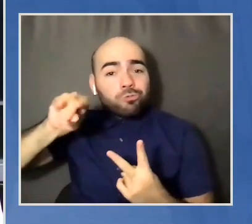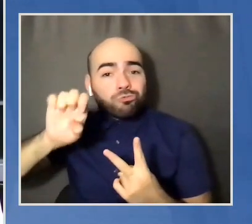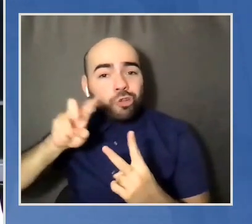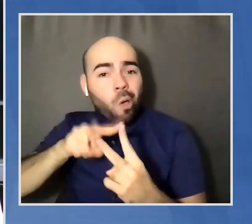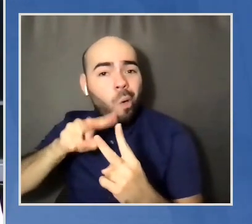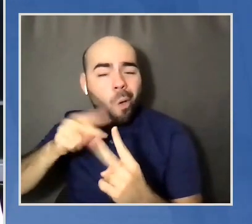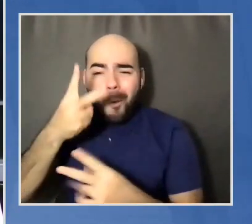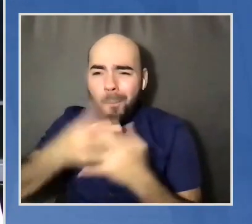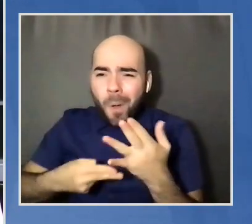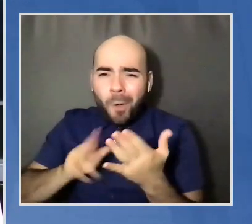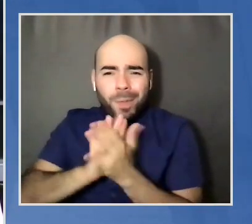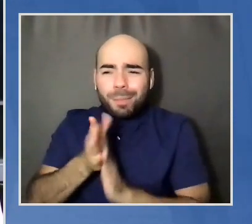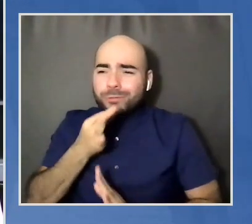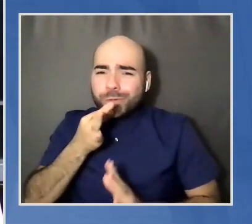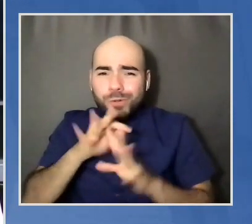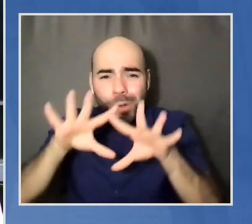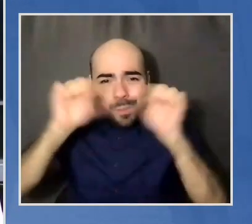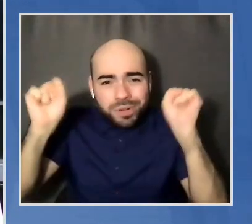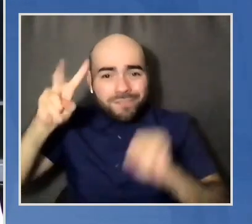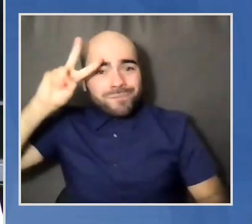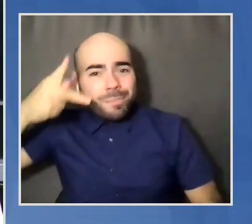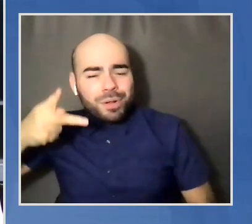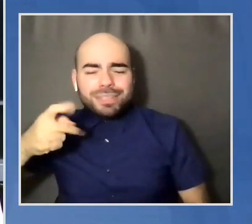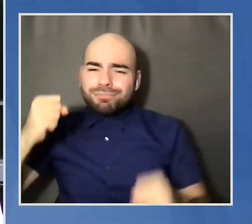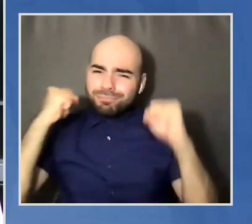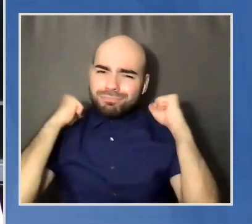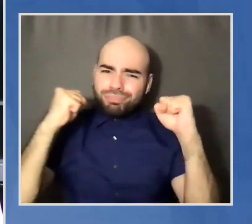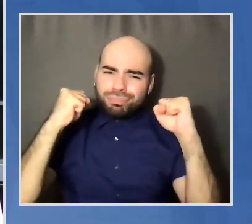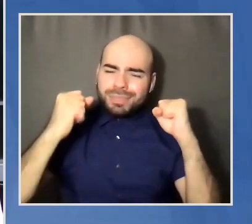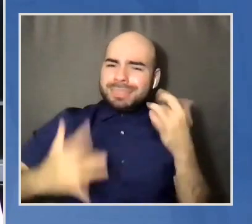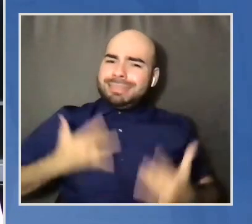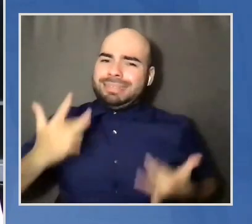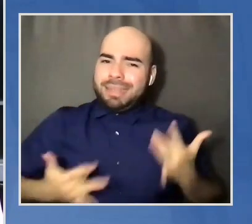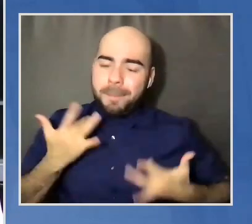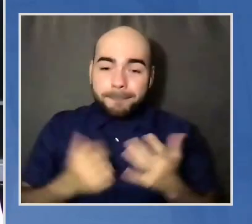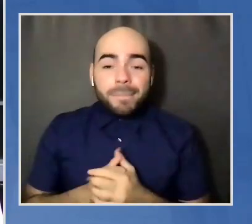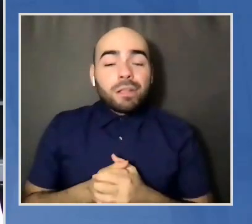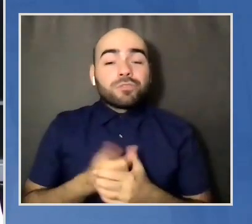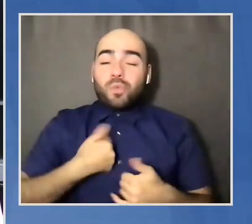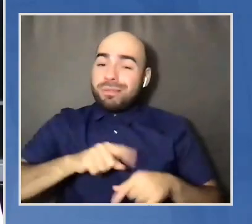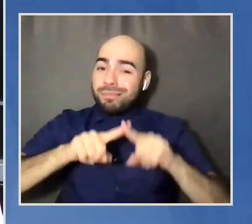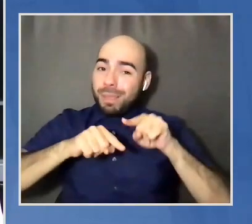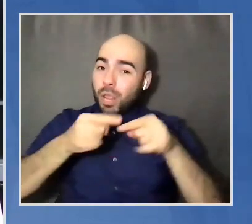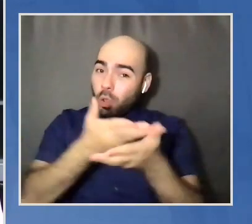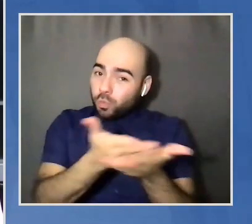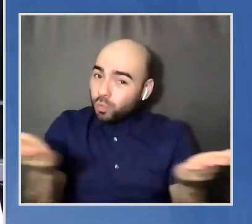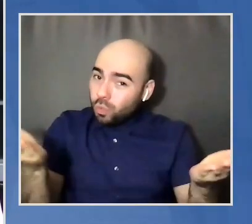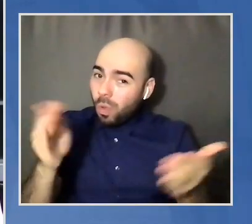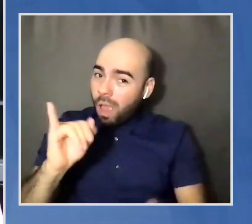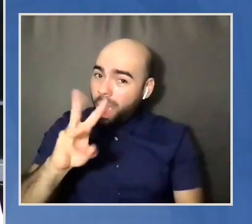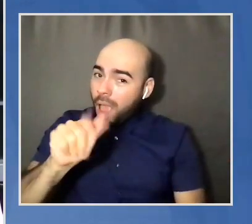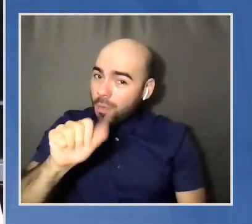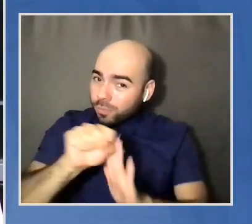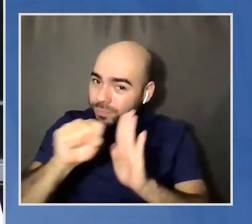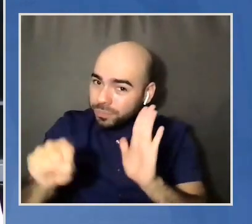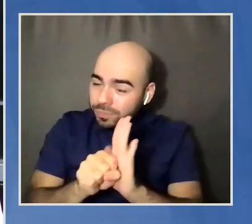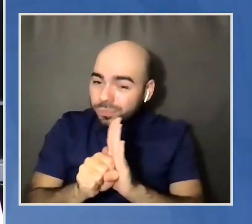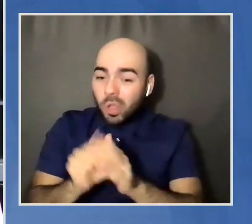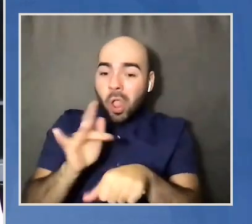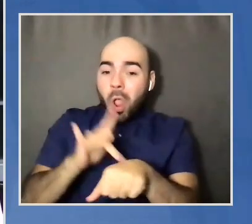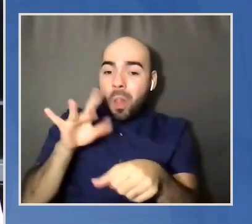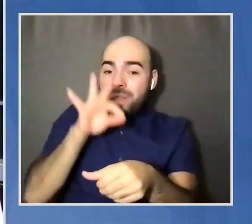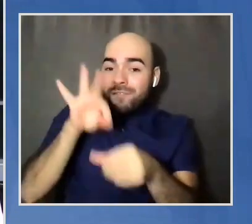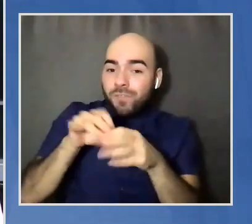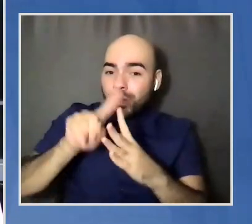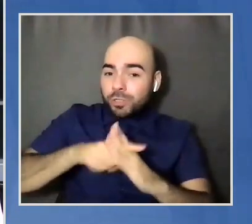drive-through. So we're counting on you, Iowa. We're counting on you to help us win. And you know, early voting just starts